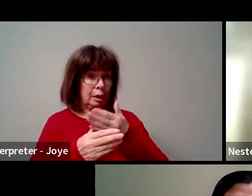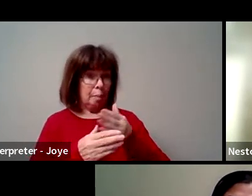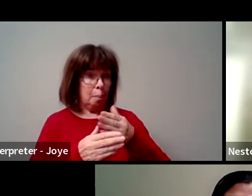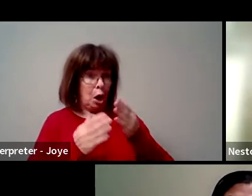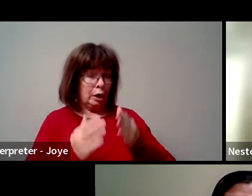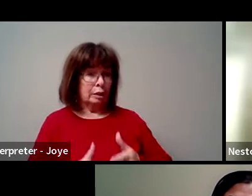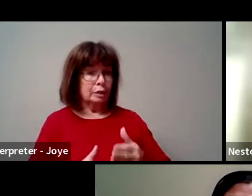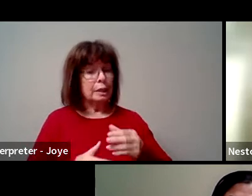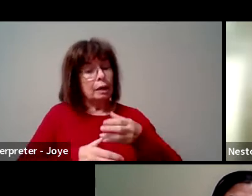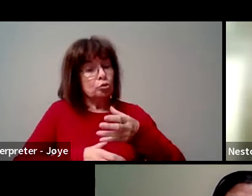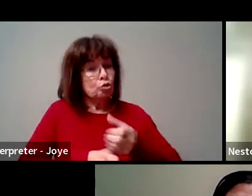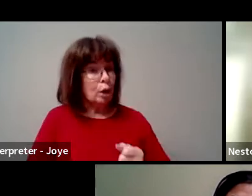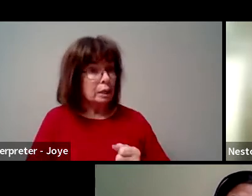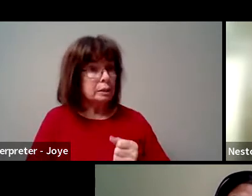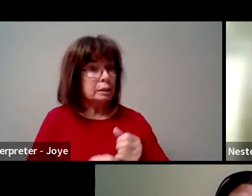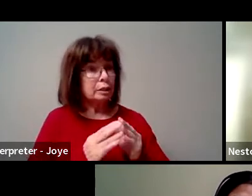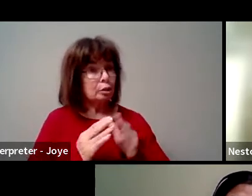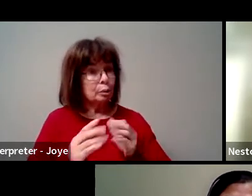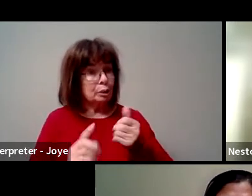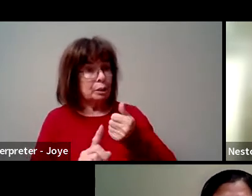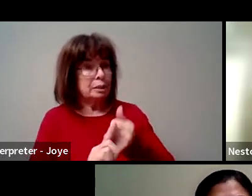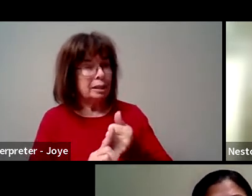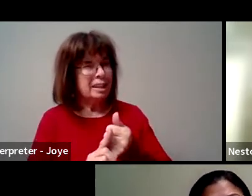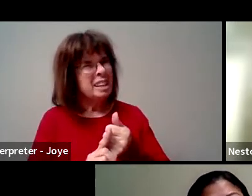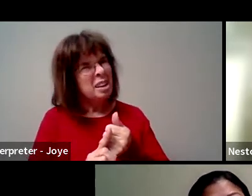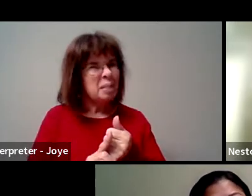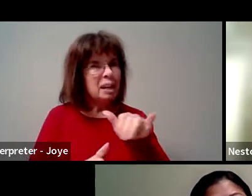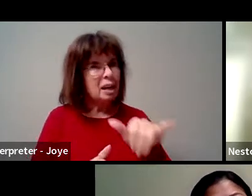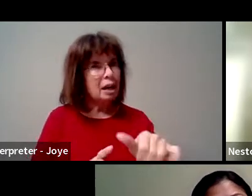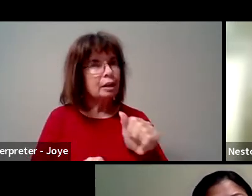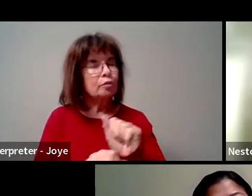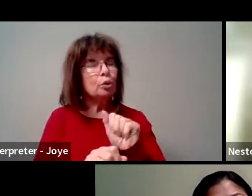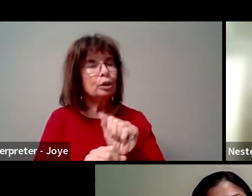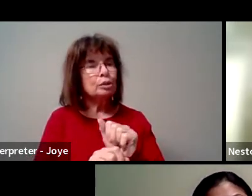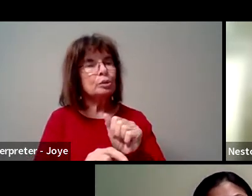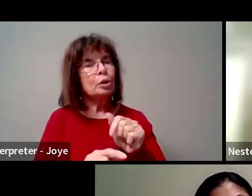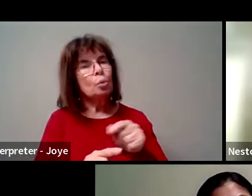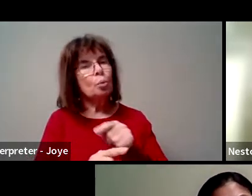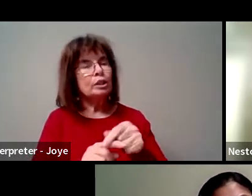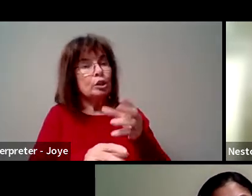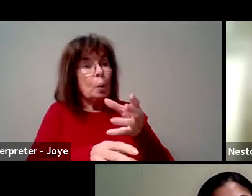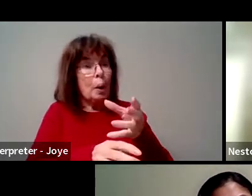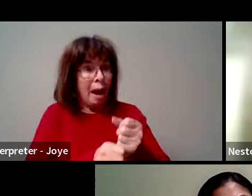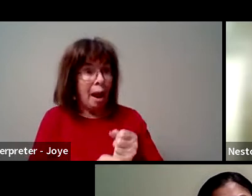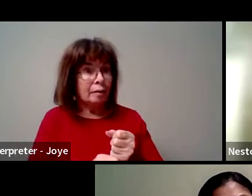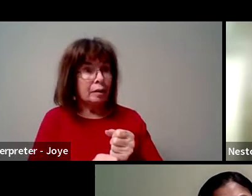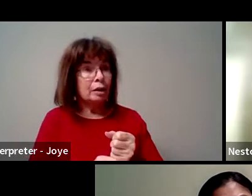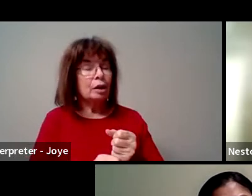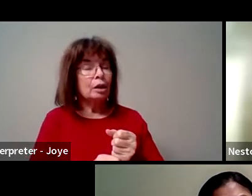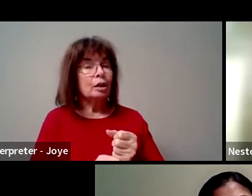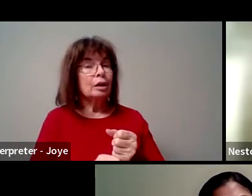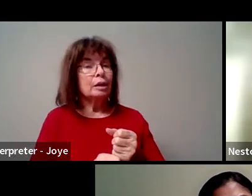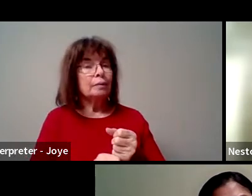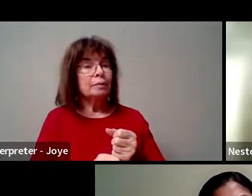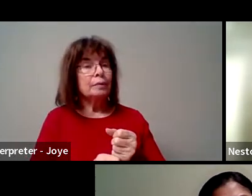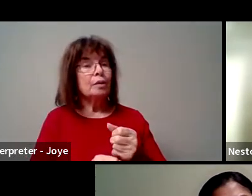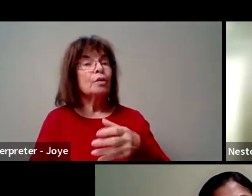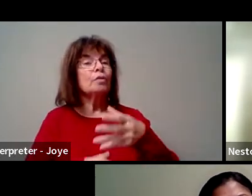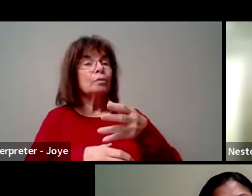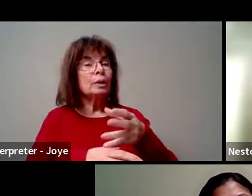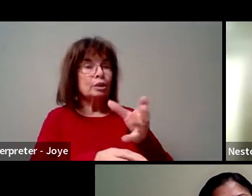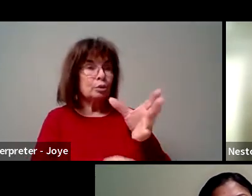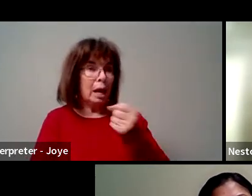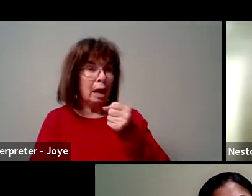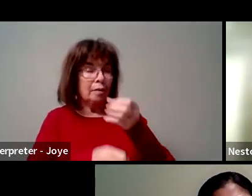trusted in the community, it kind of works out a little bit better when you gain the trust of the individuals